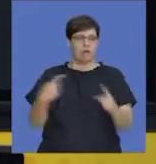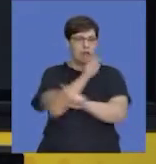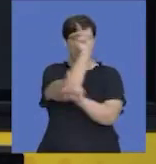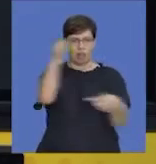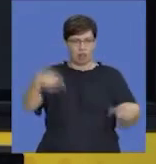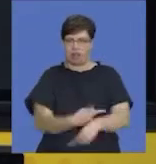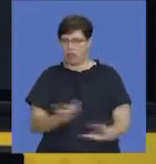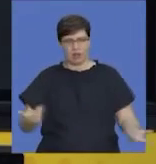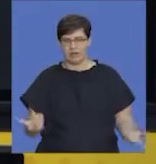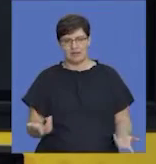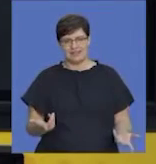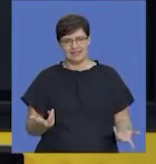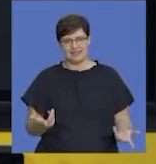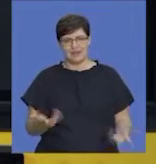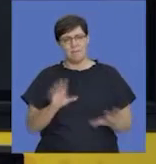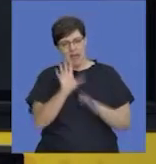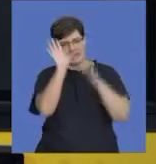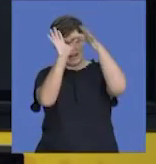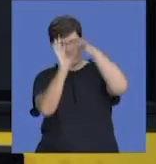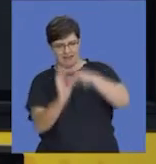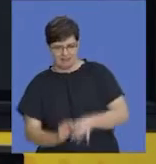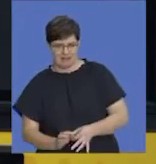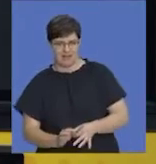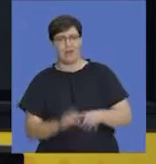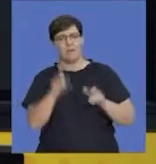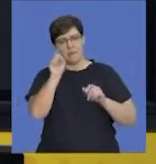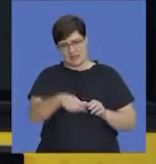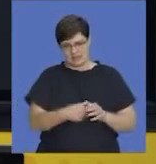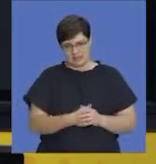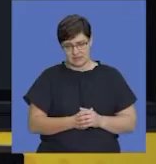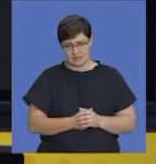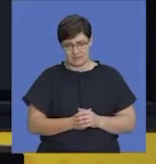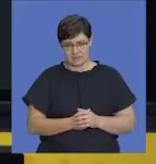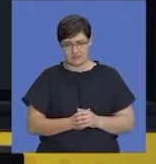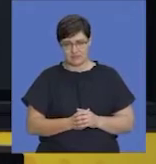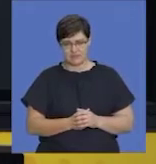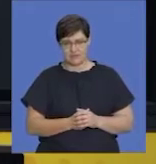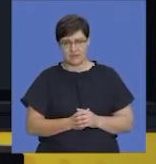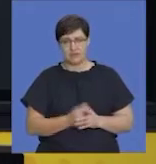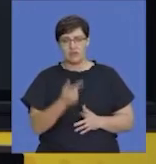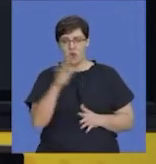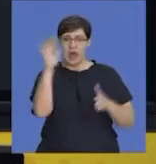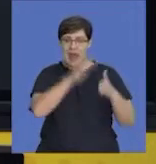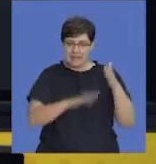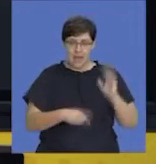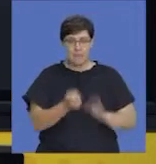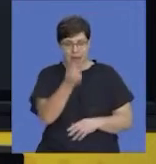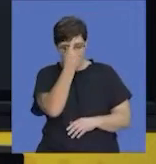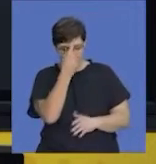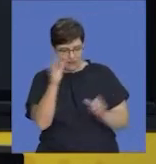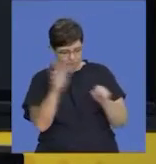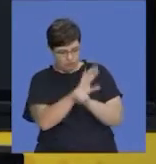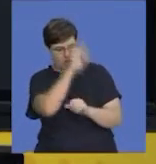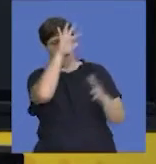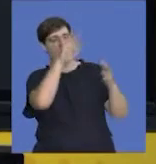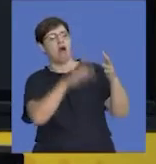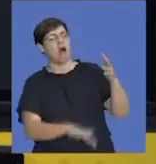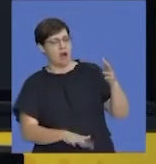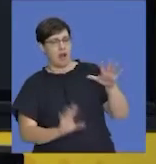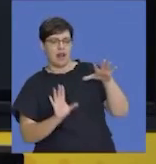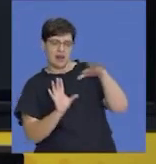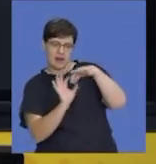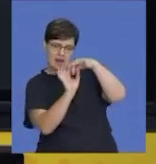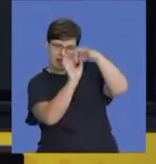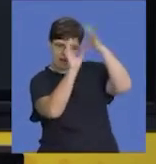place and try and make them link in a way that they may not make sense. So your essay must make sense, your essay